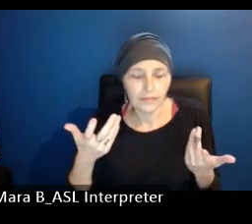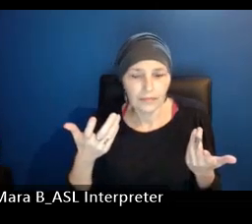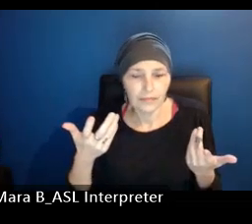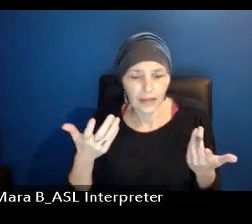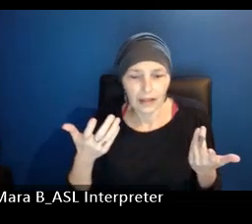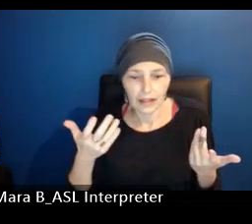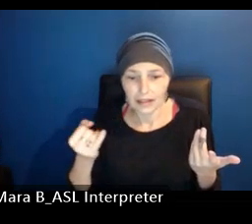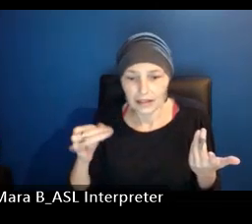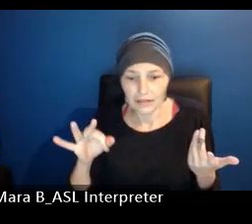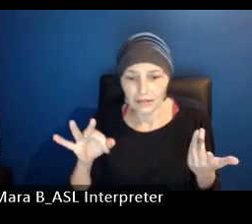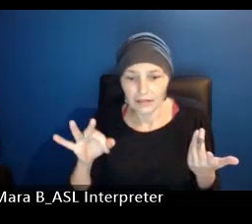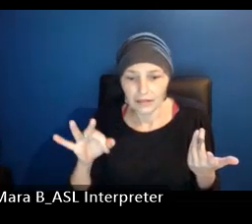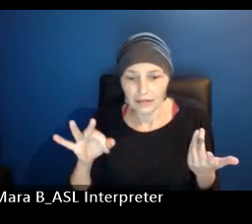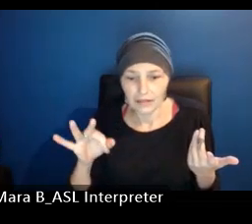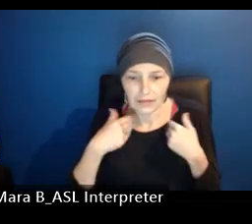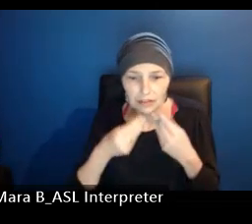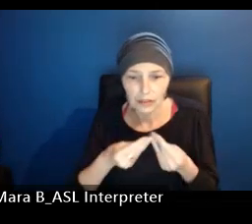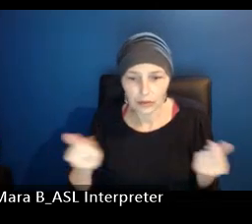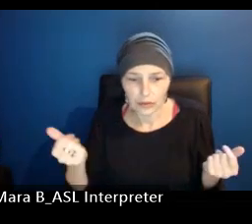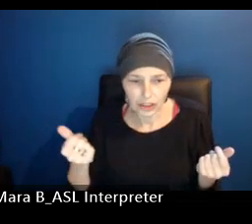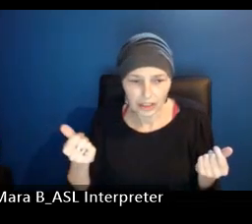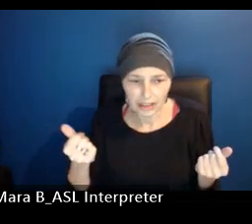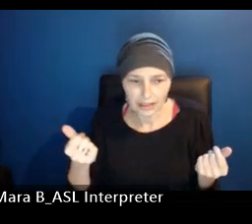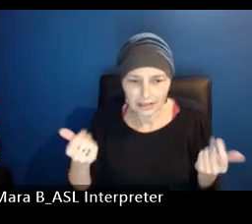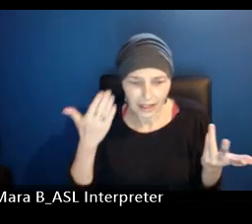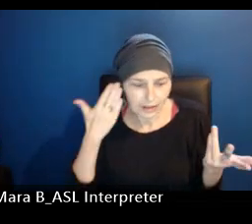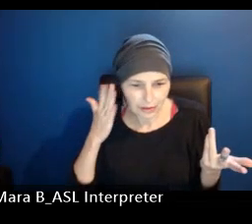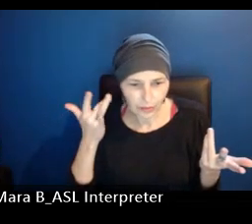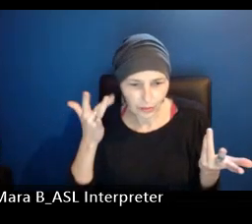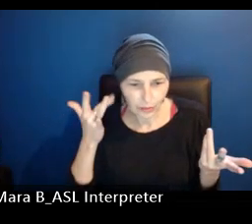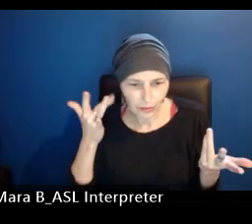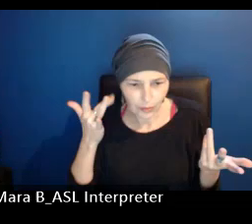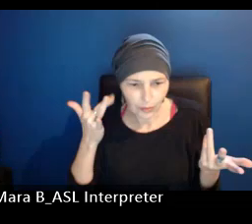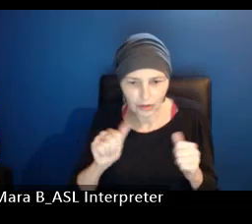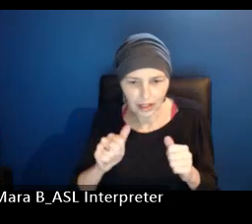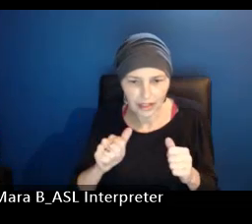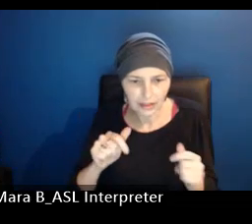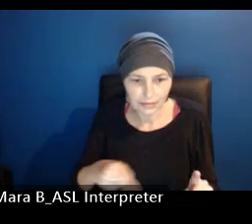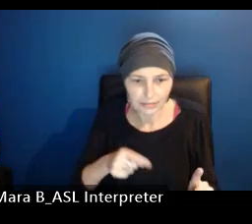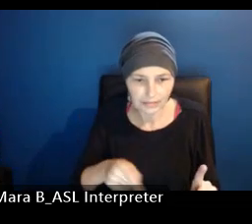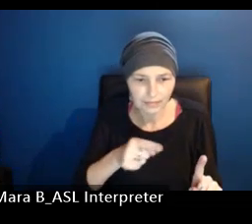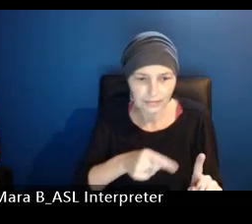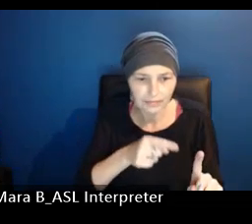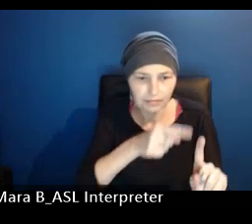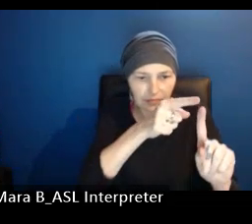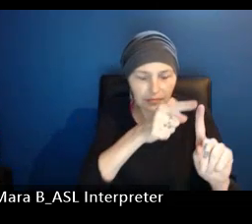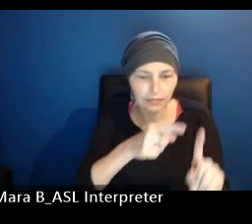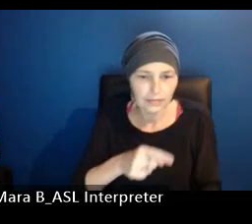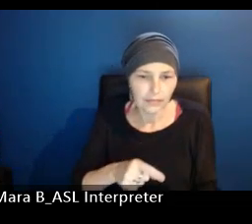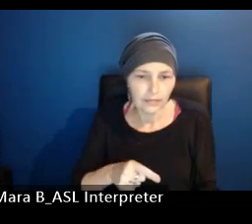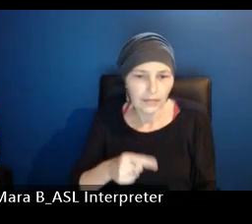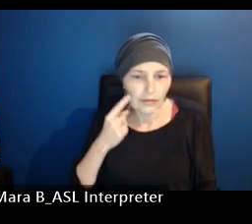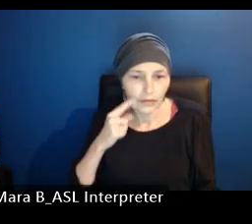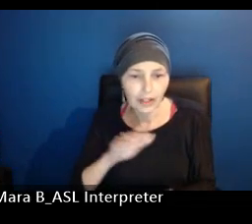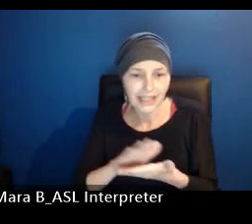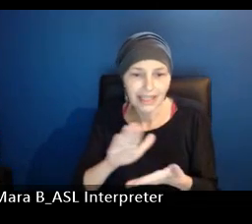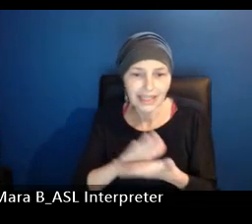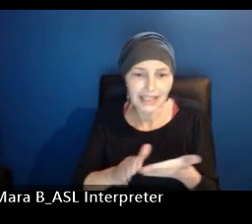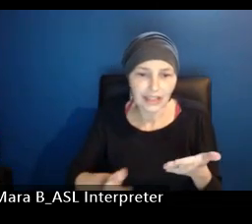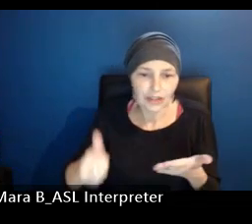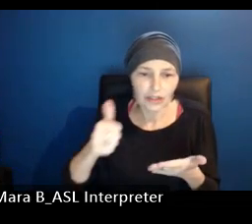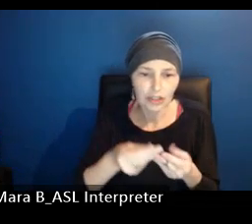don't understand why we're moving towards that. There has to be, in order for you to move toward a cleaner solution, you guys should already